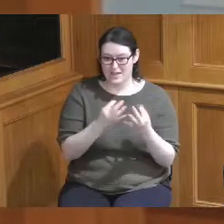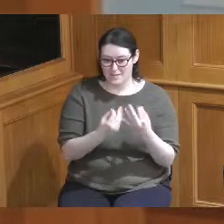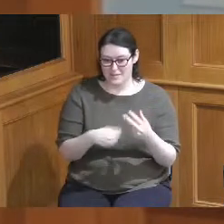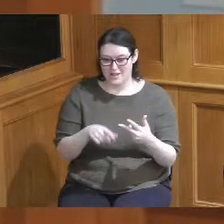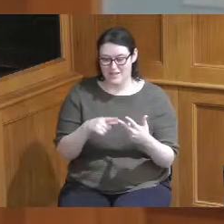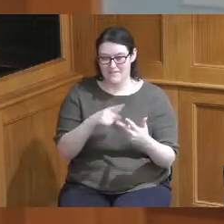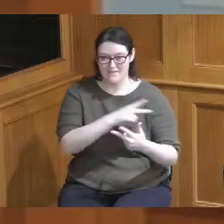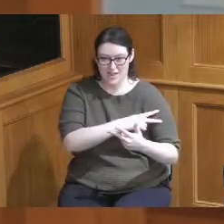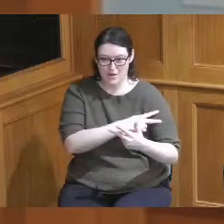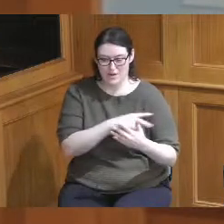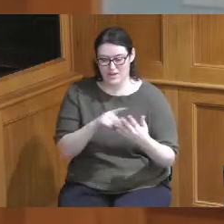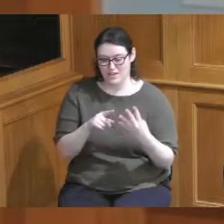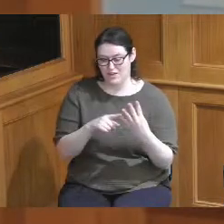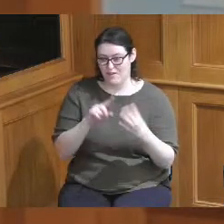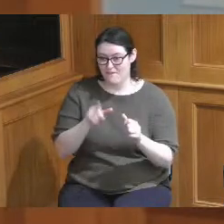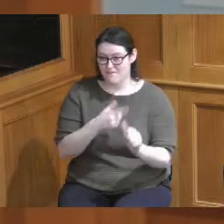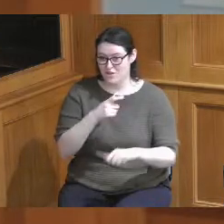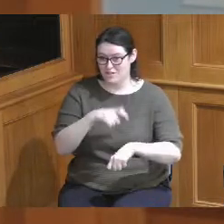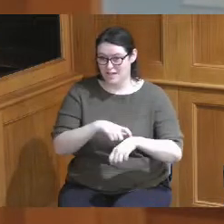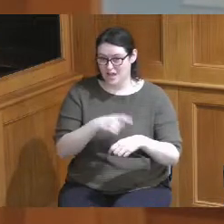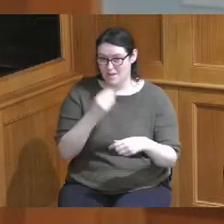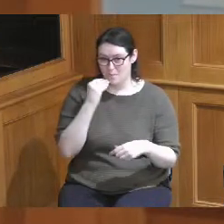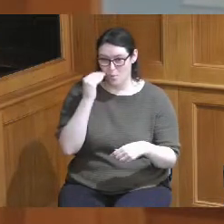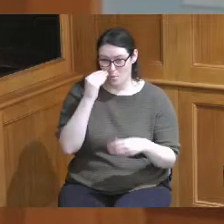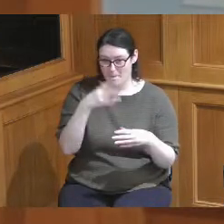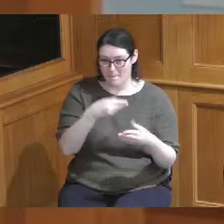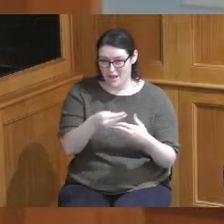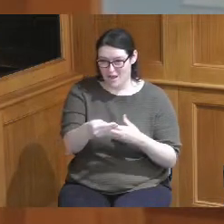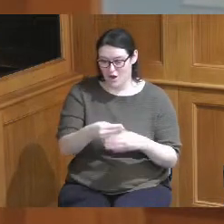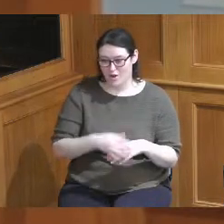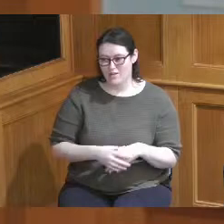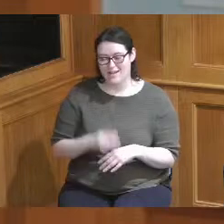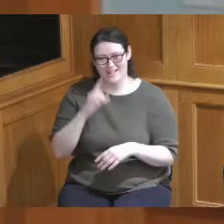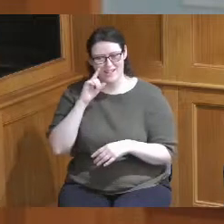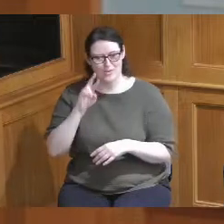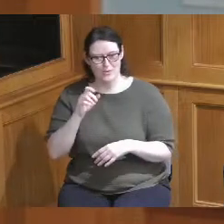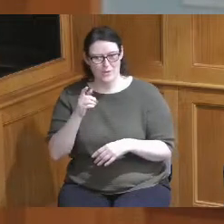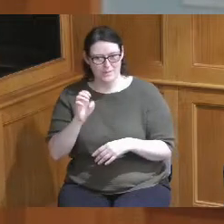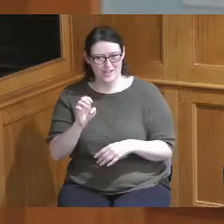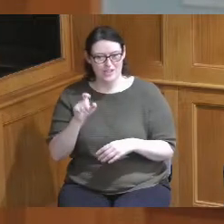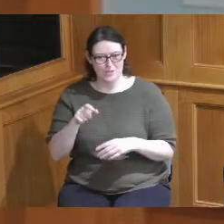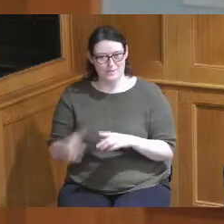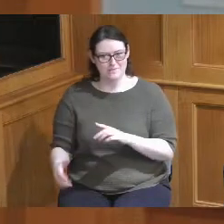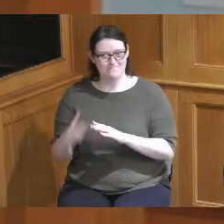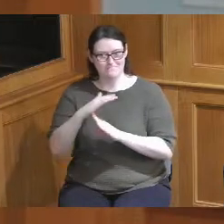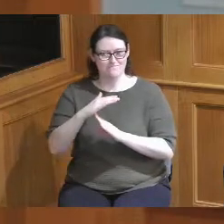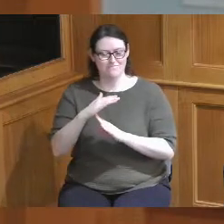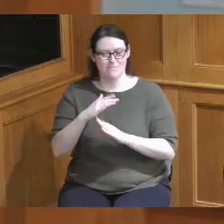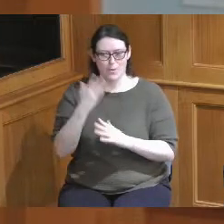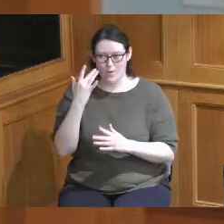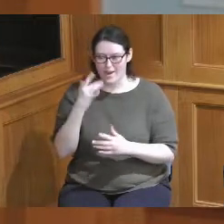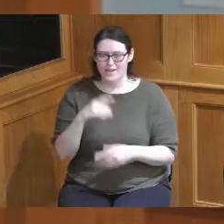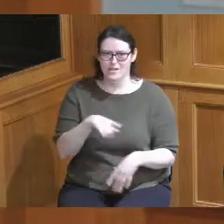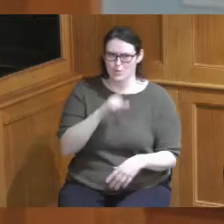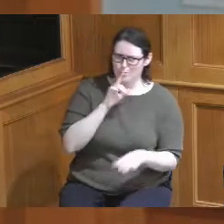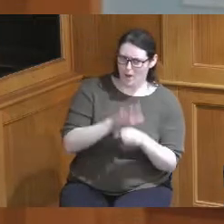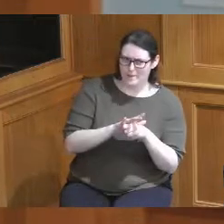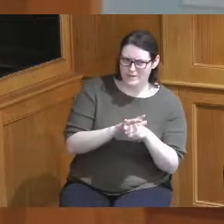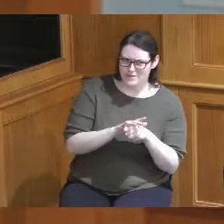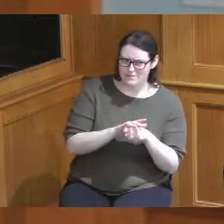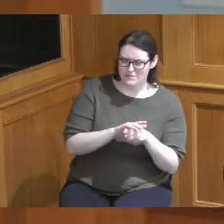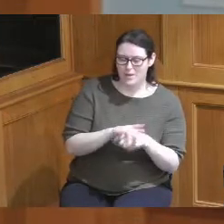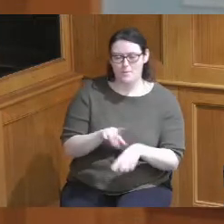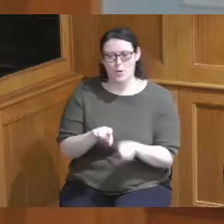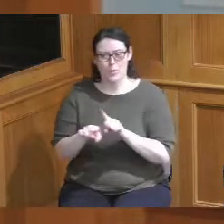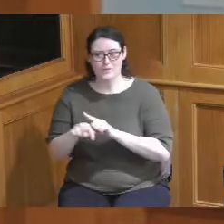buyers. And I feel that this rebate should be a top priority because it's not just about keeping the promise, but it's about keeping people